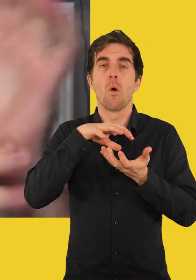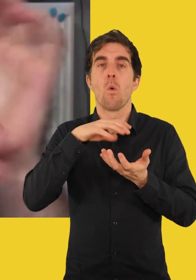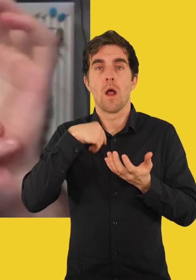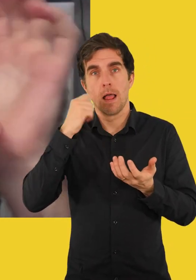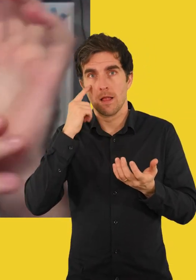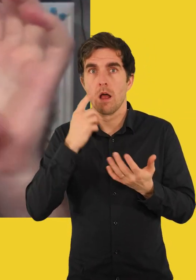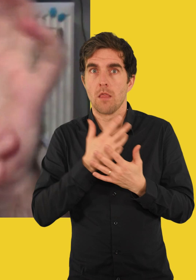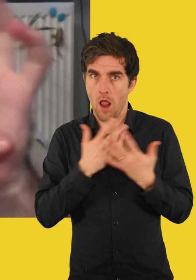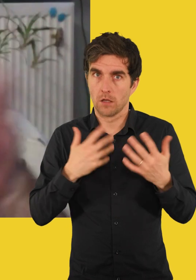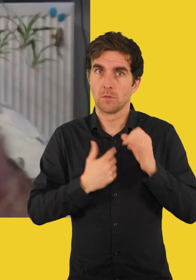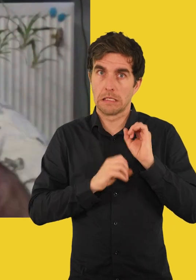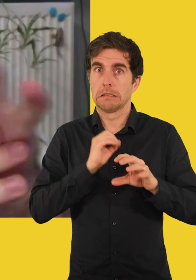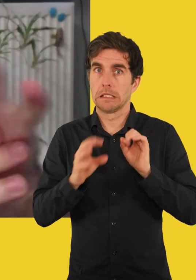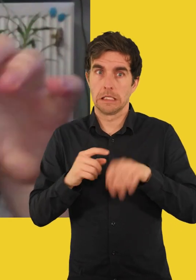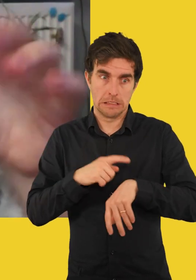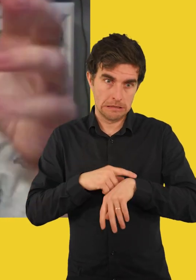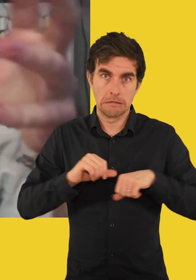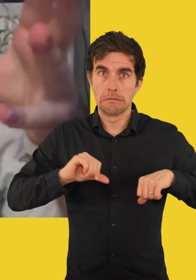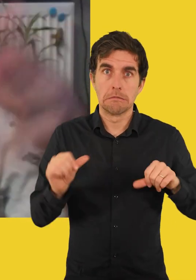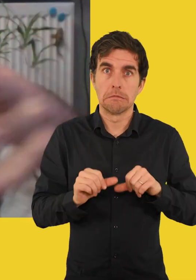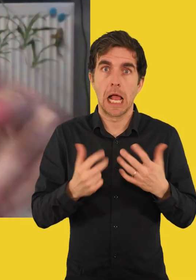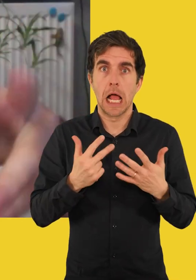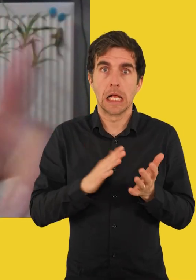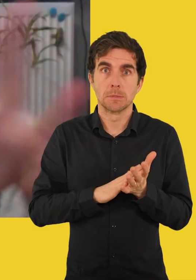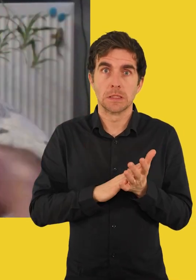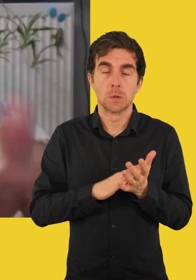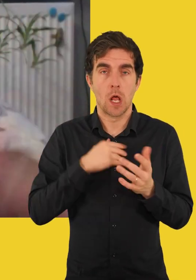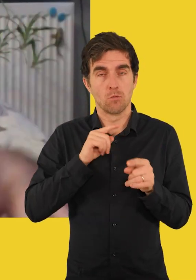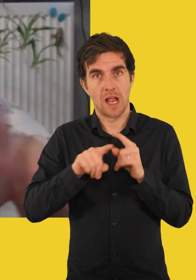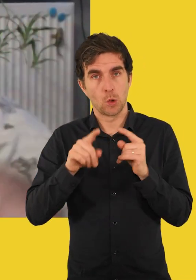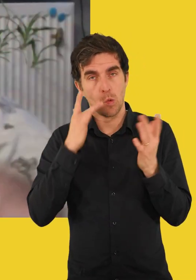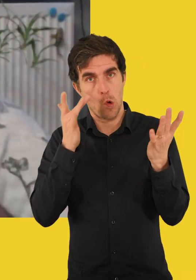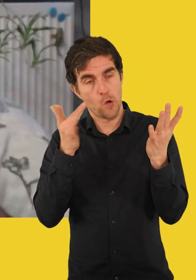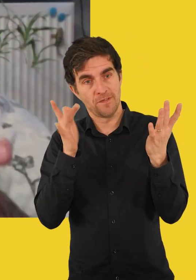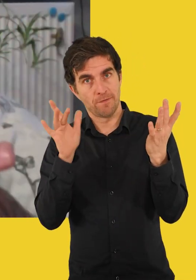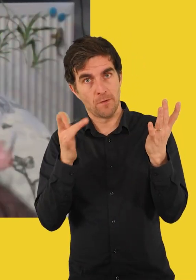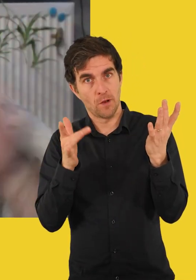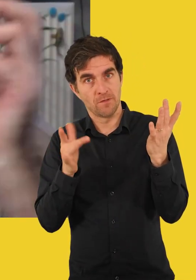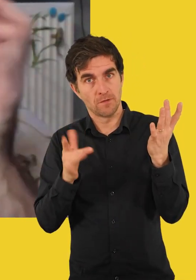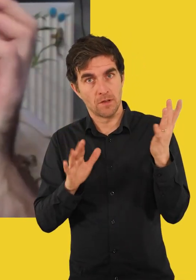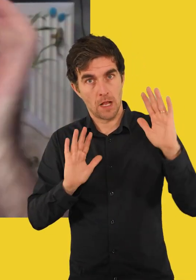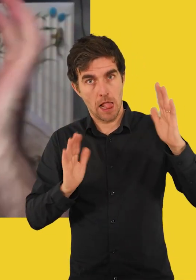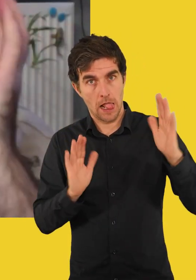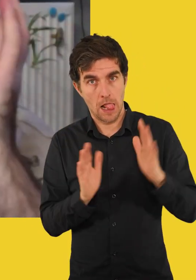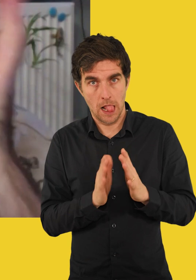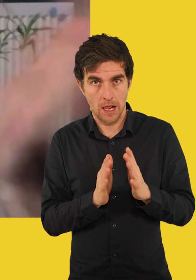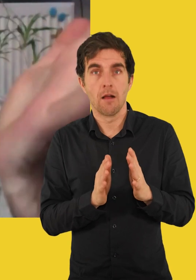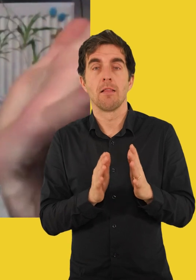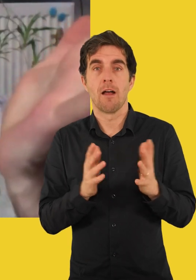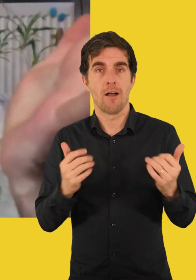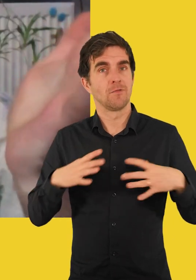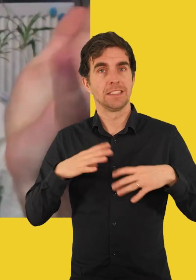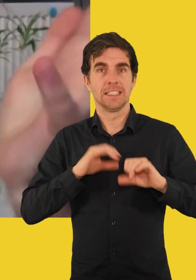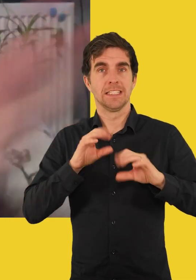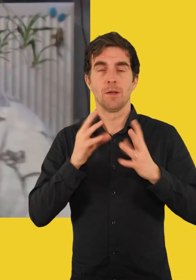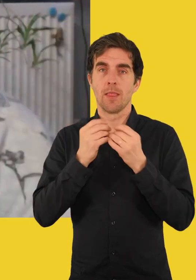to cover in 8 minutes. So I was working out how to narrow it down, and I landed on